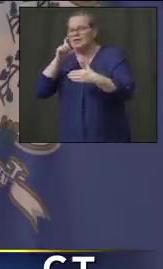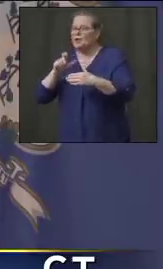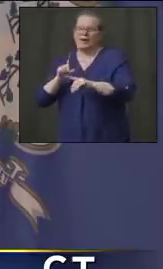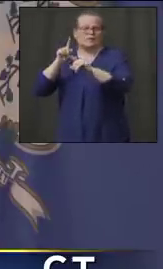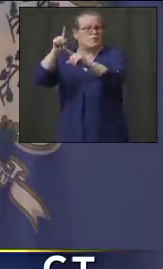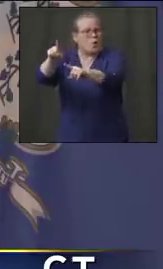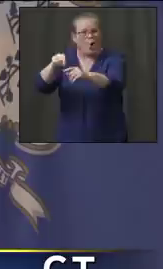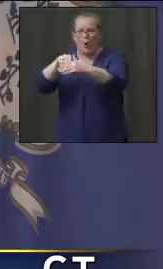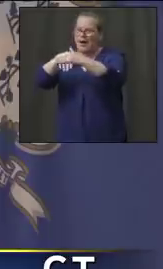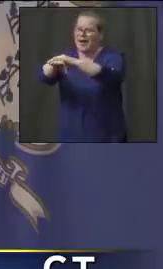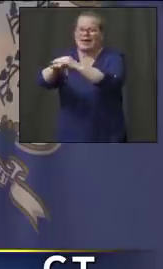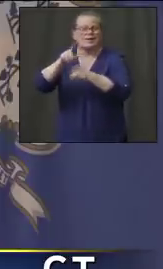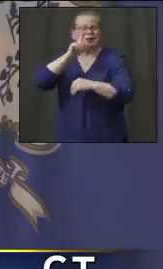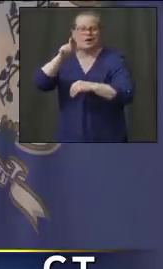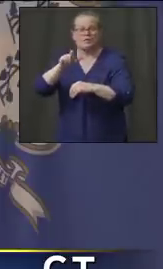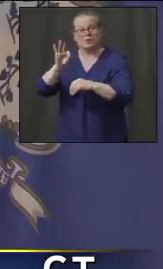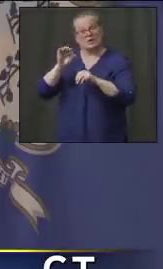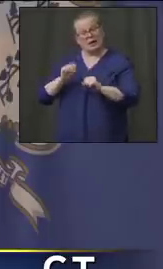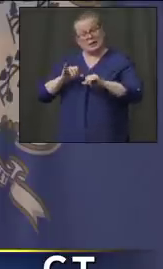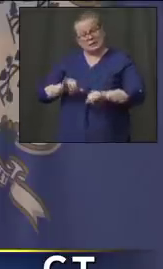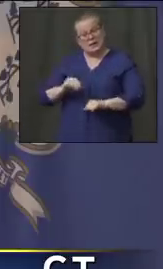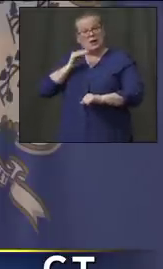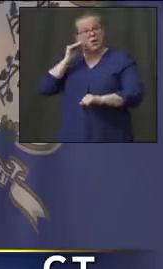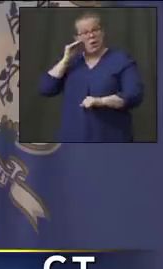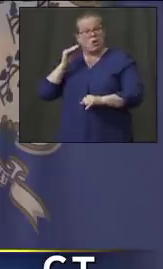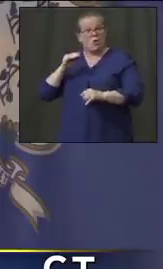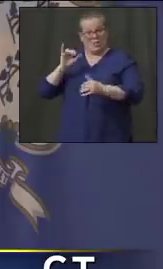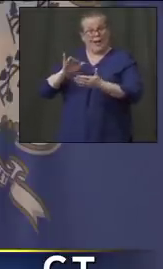they can vote from home by absentee ballot.